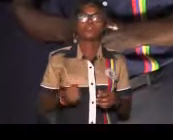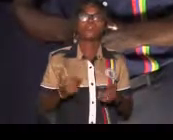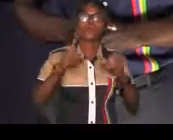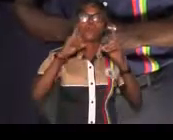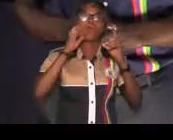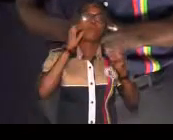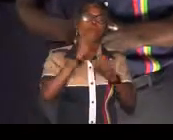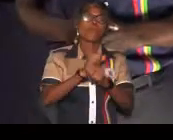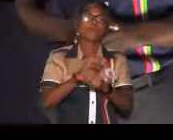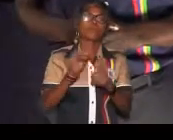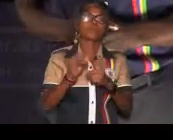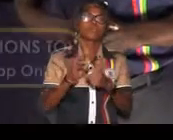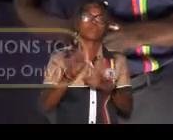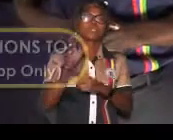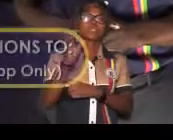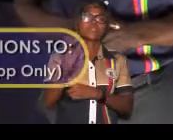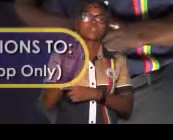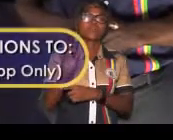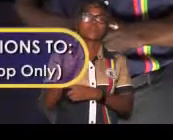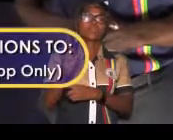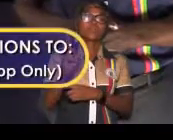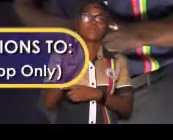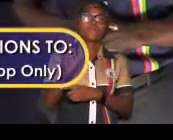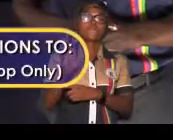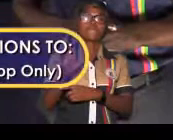to 081